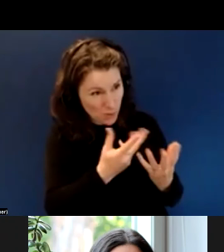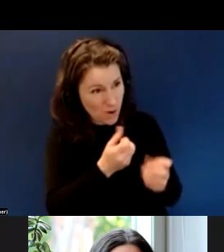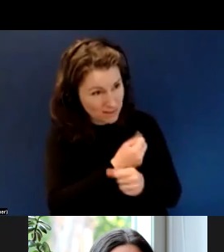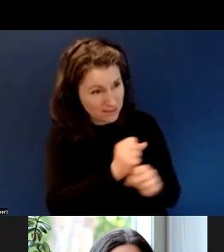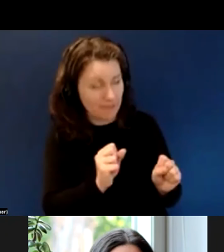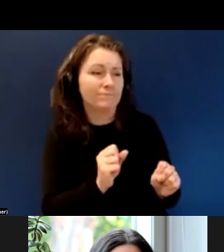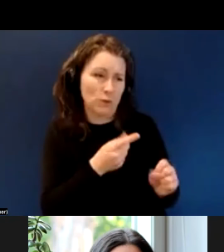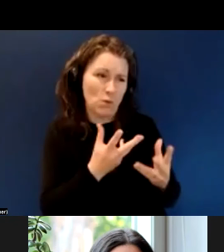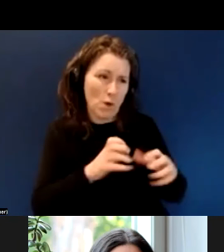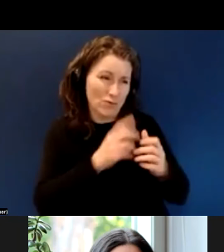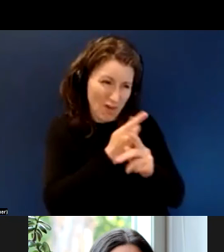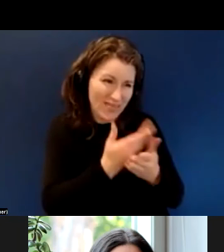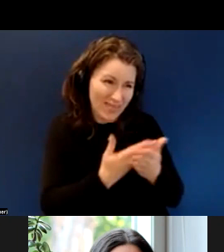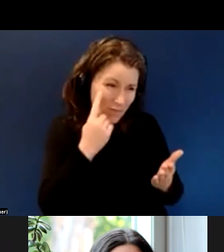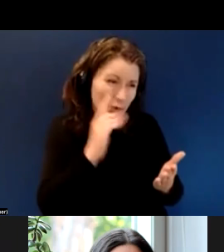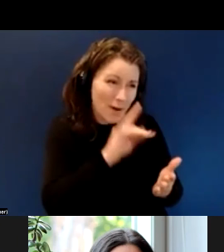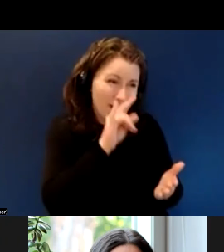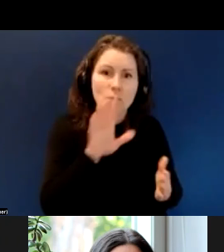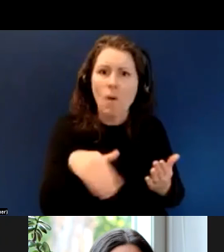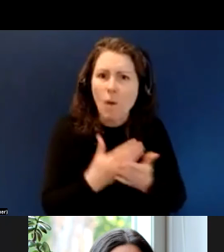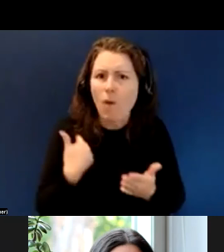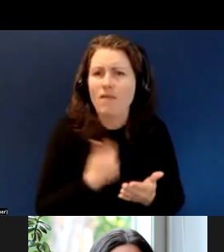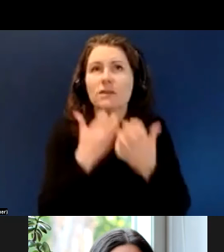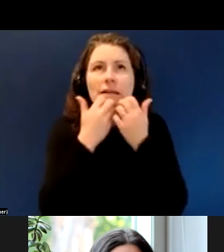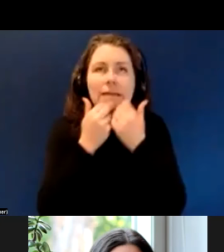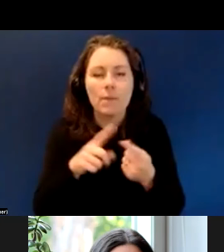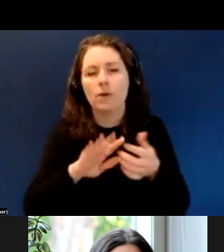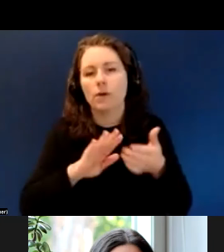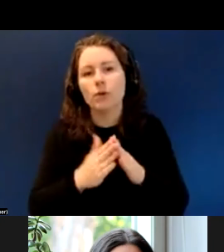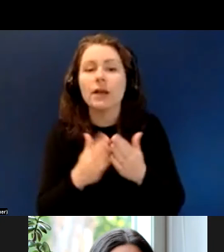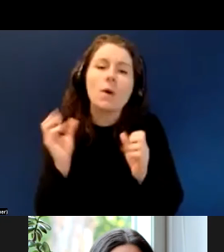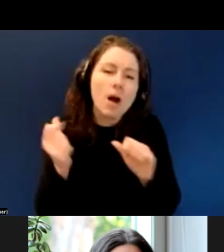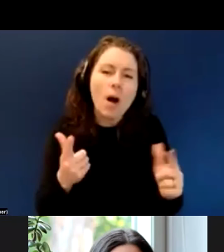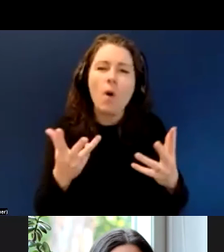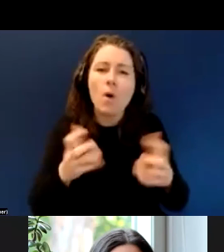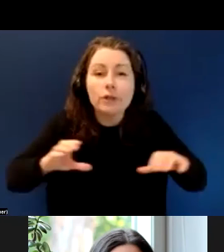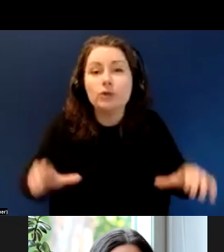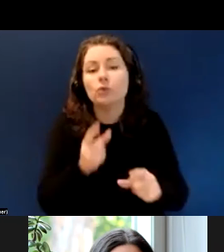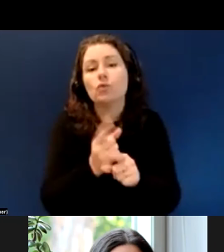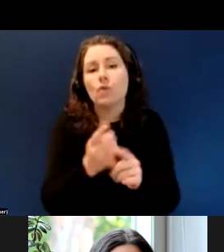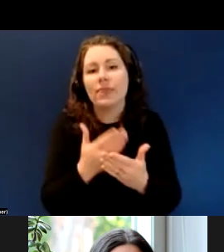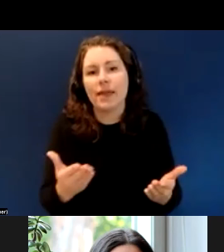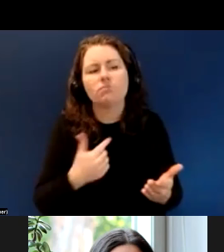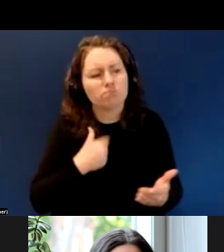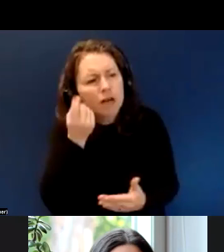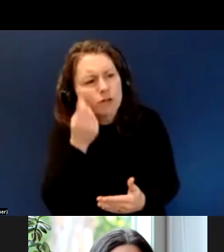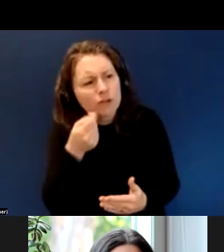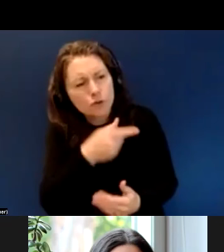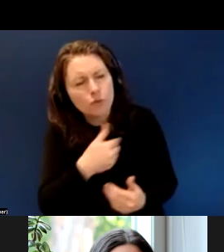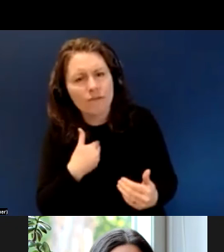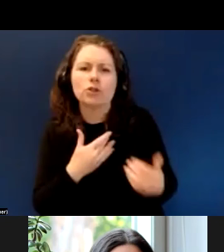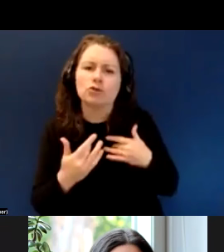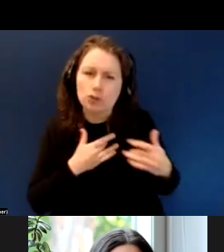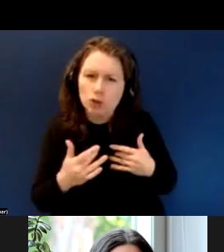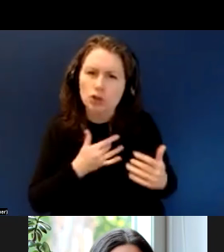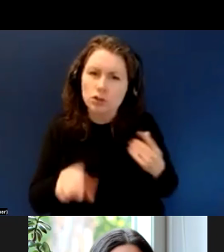right thing for your kids. We all care about our community. We all want to do the right thing. So I understand that you have some concerns